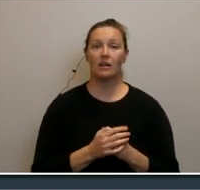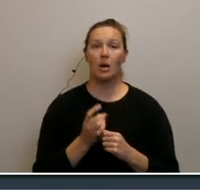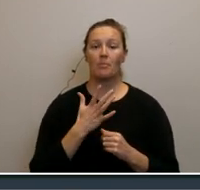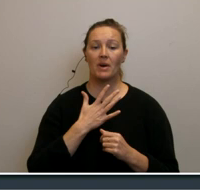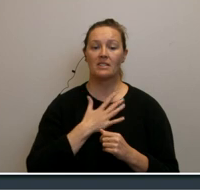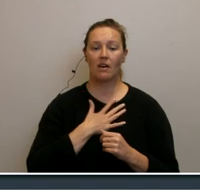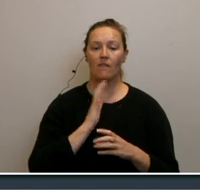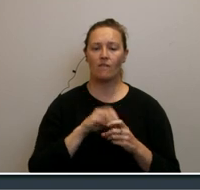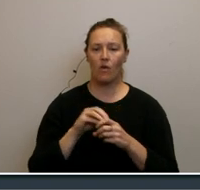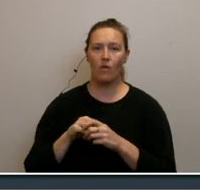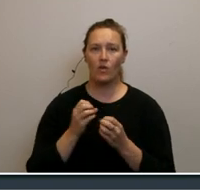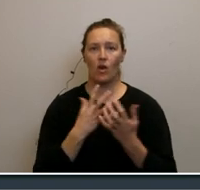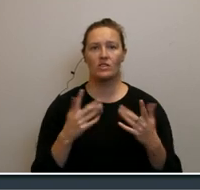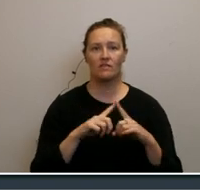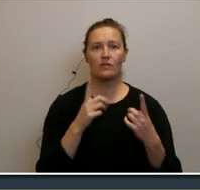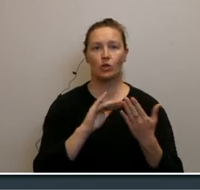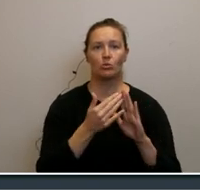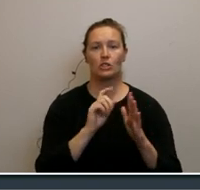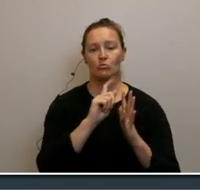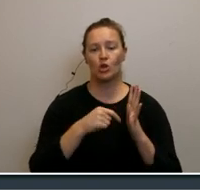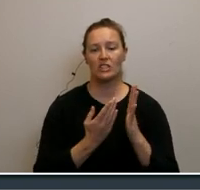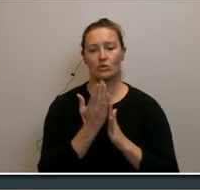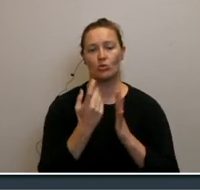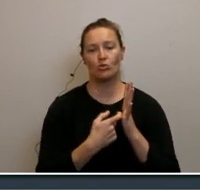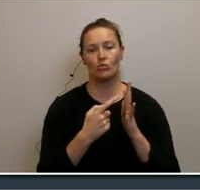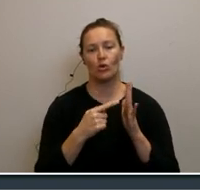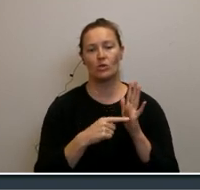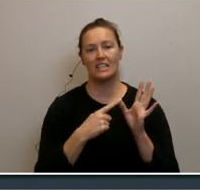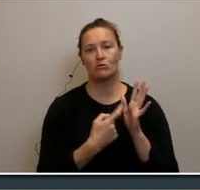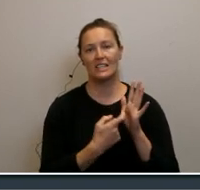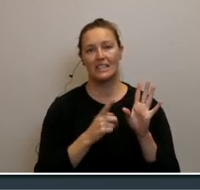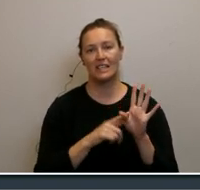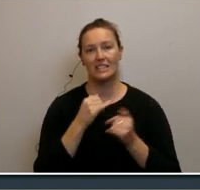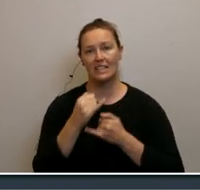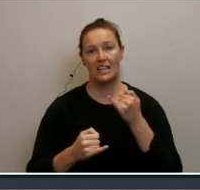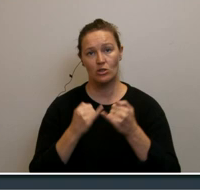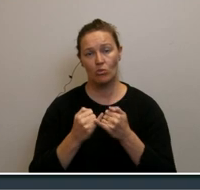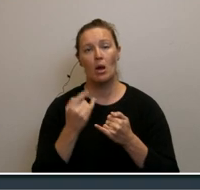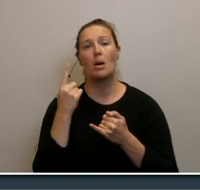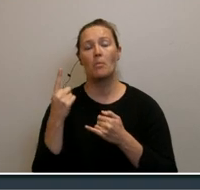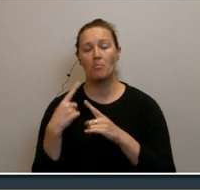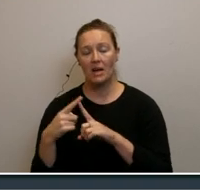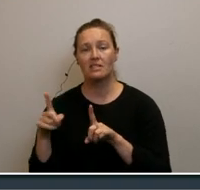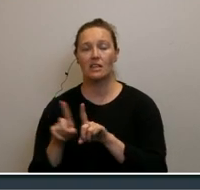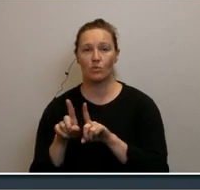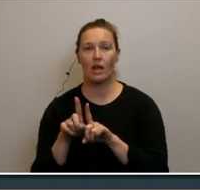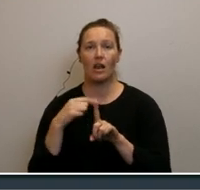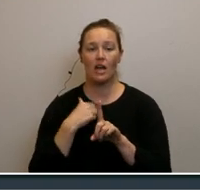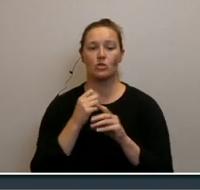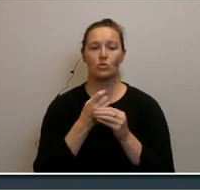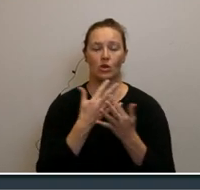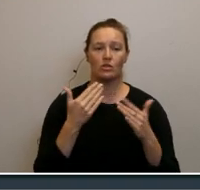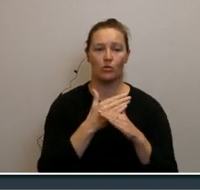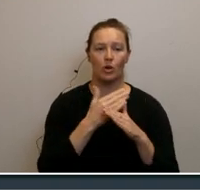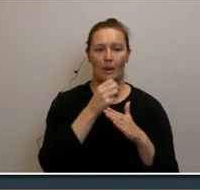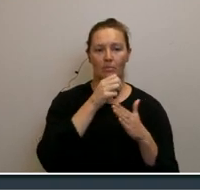in community projects through Rotary International, but I also spent quite a lot of time with my banking, finance, background work